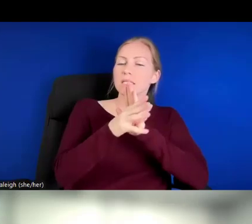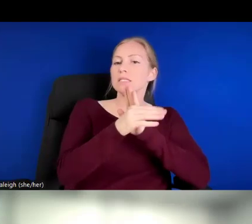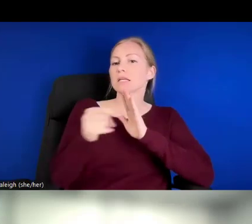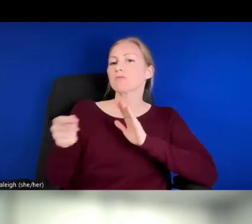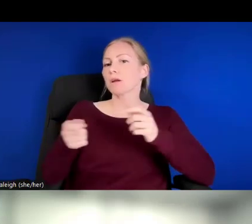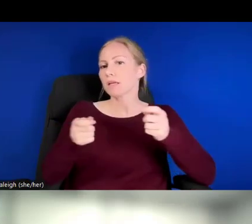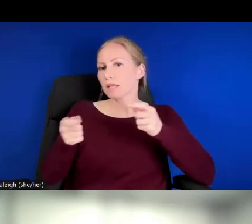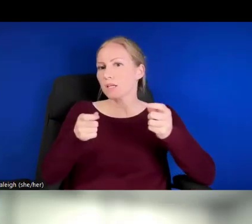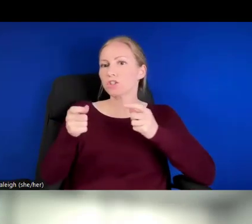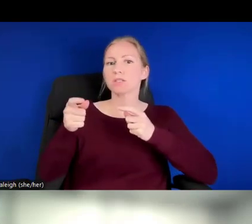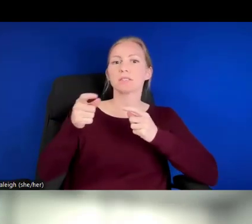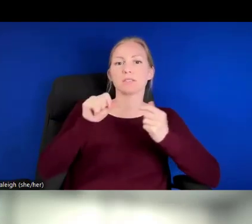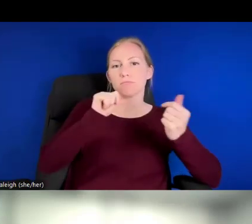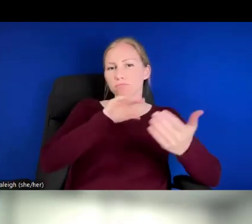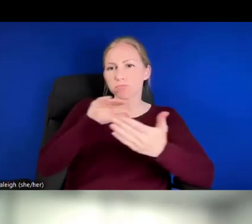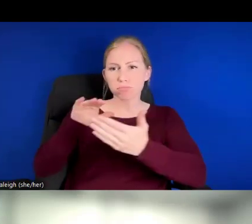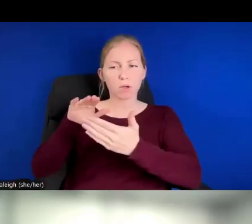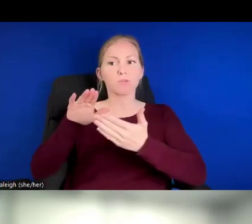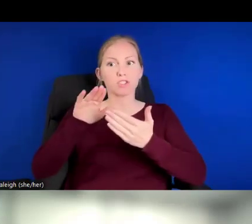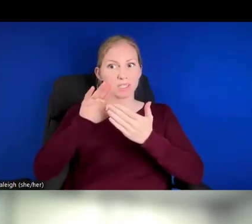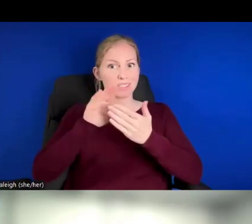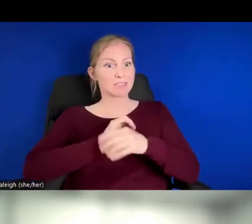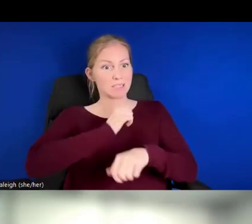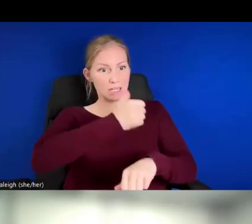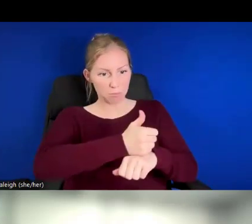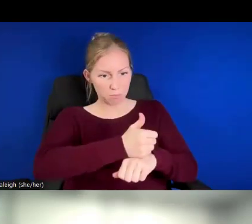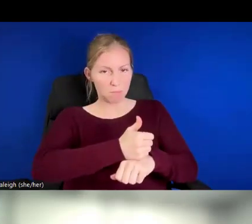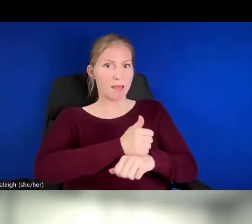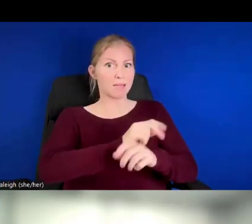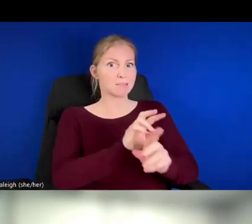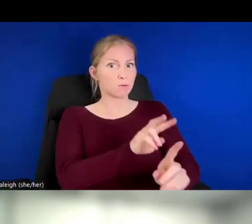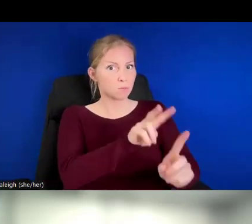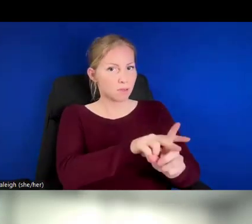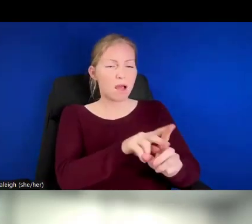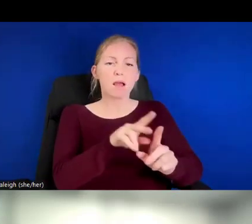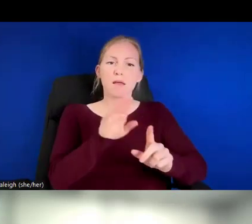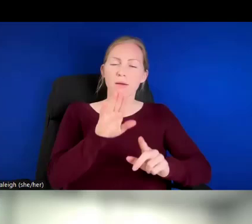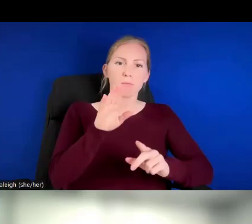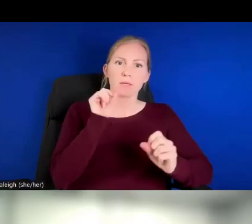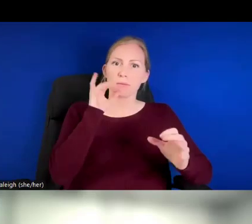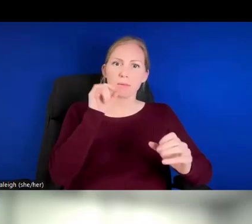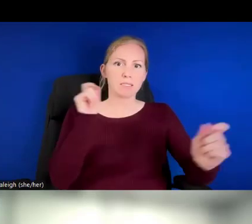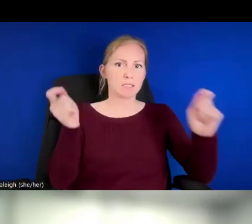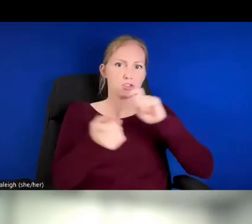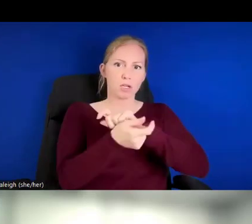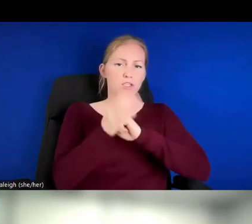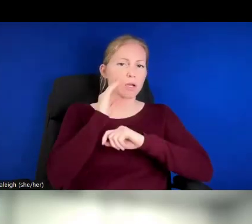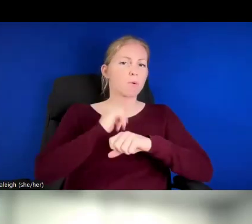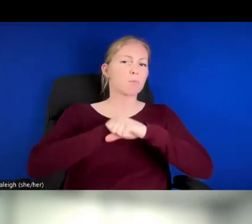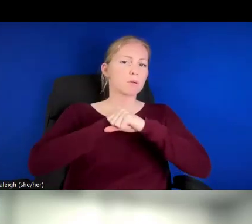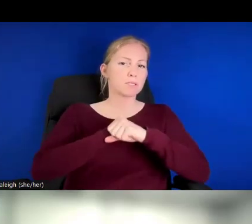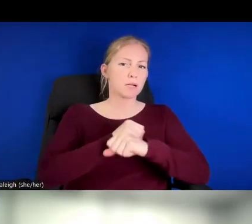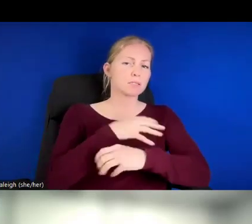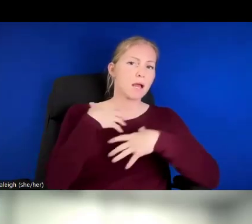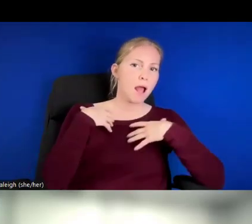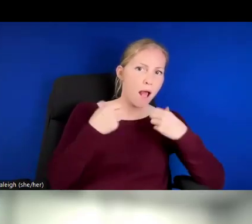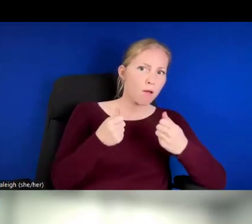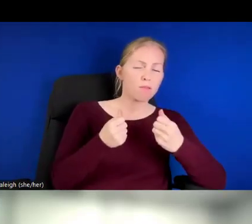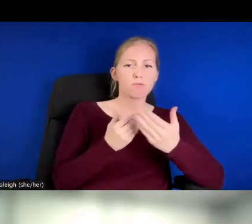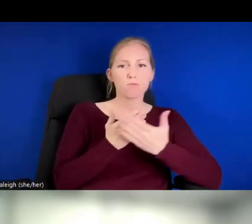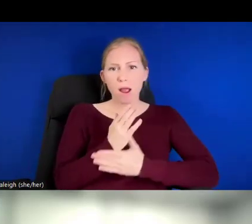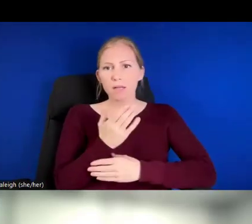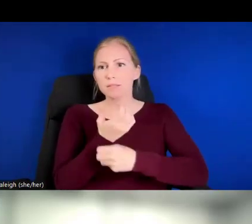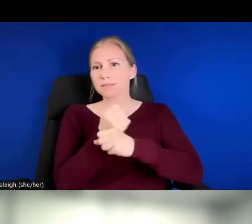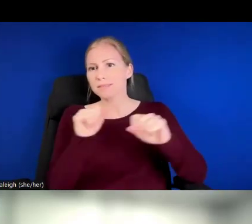and practices will be an incredible change that protects the health and safety and rights